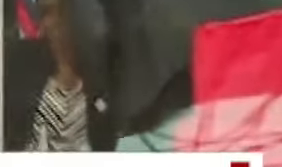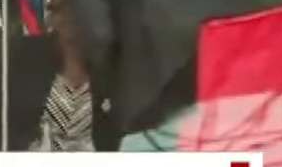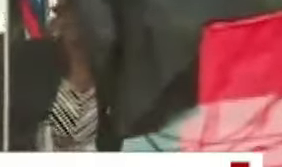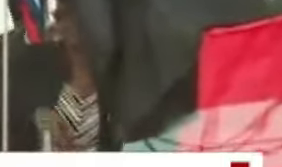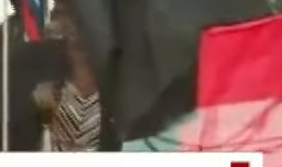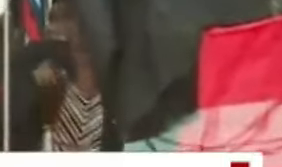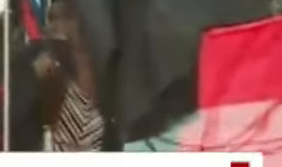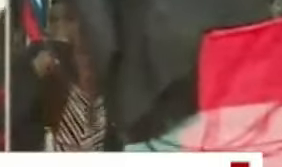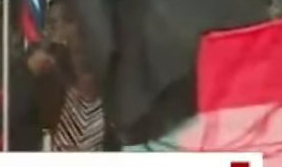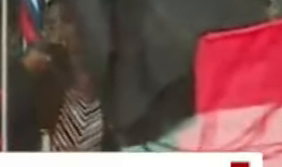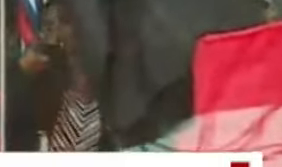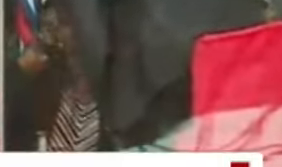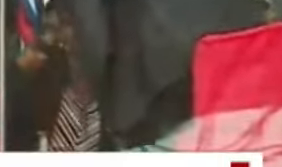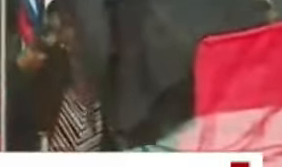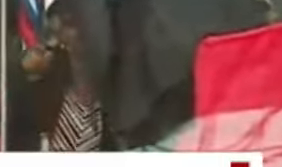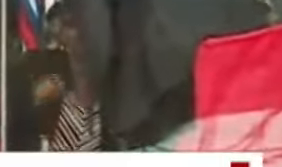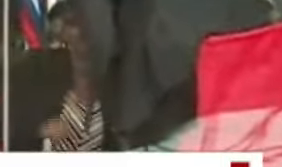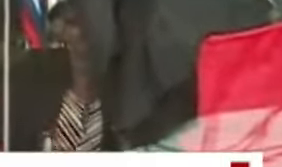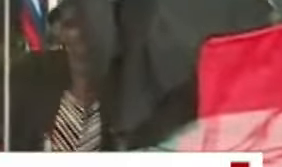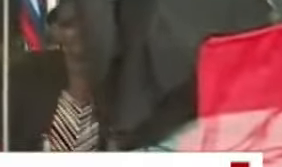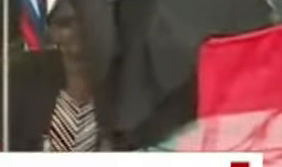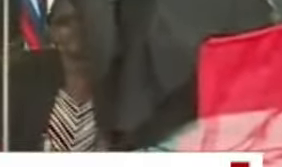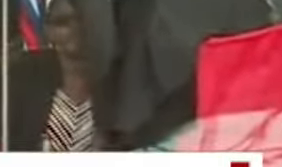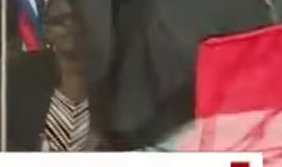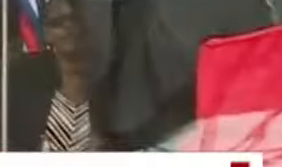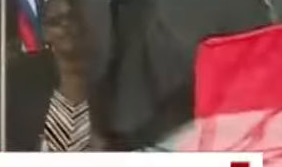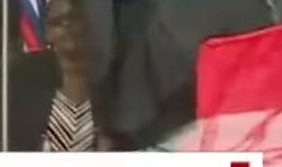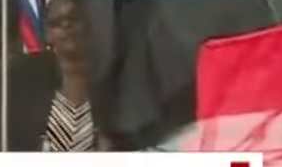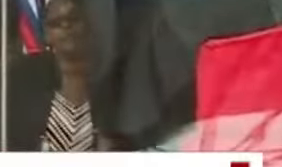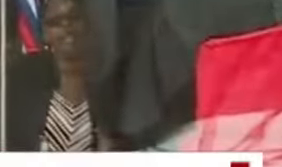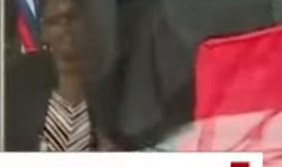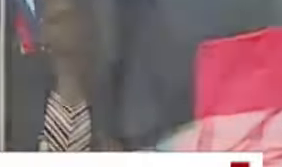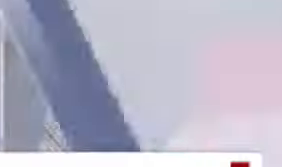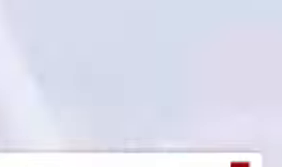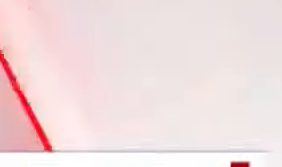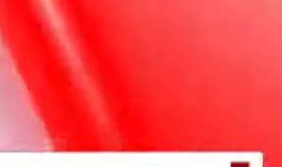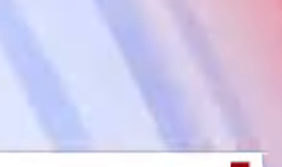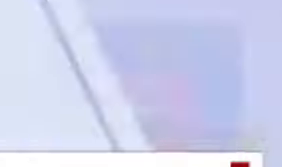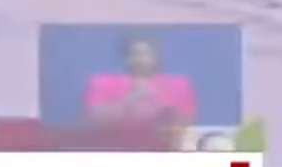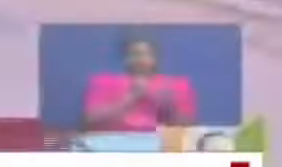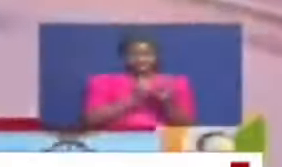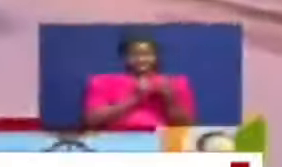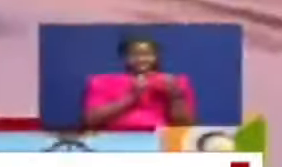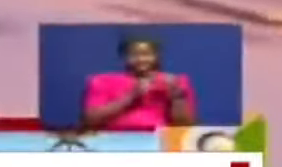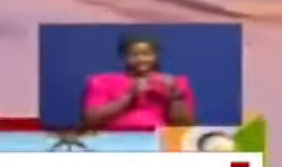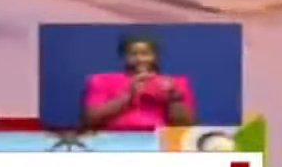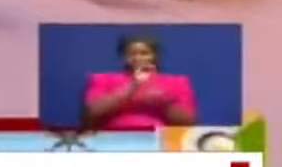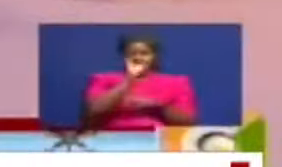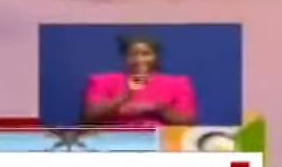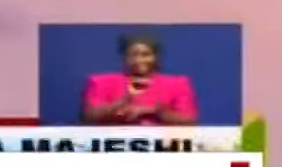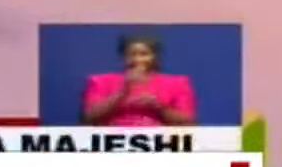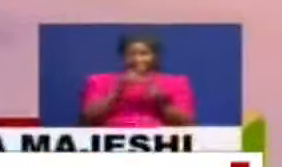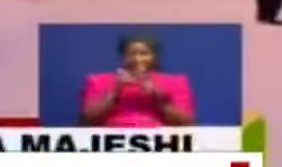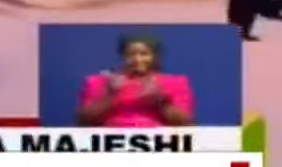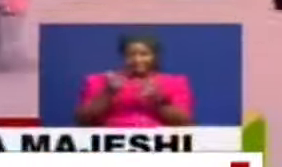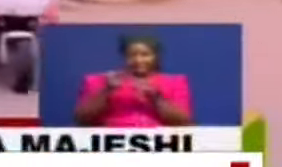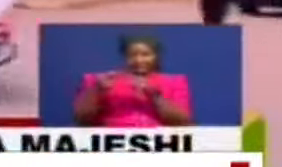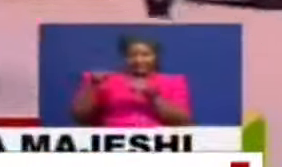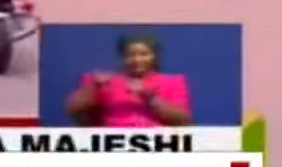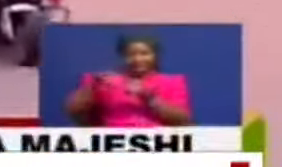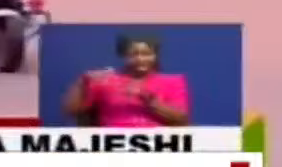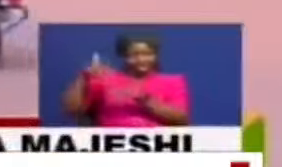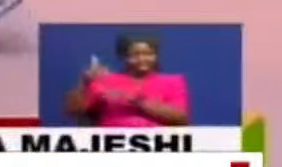news and information that we continue to get in our newsroom today. But the big story